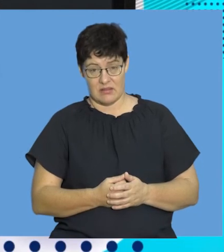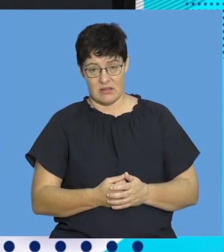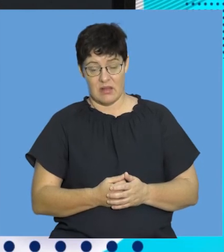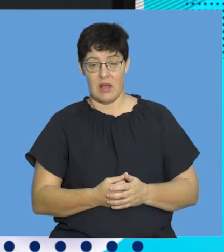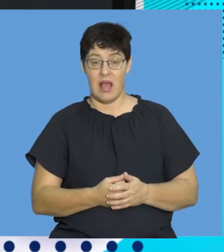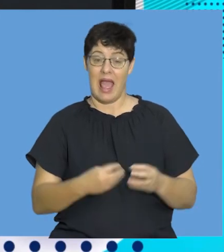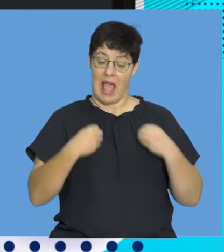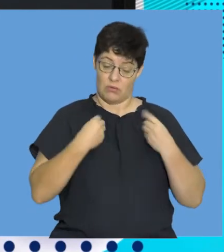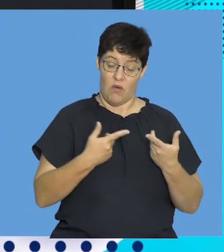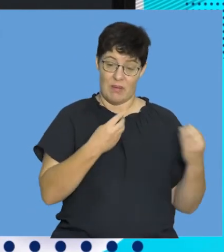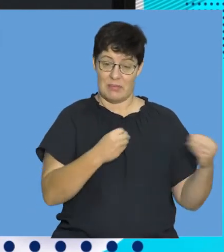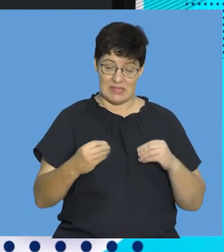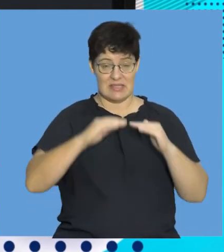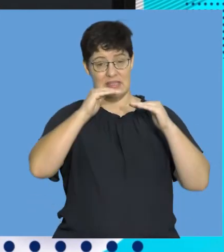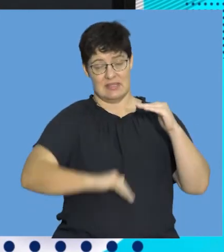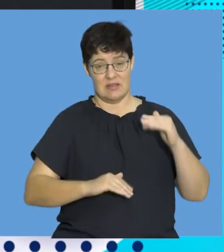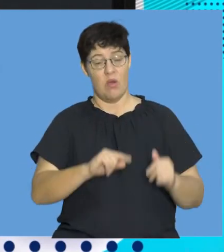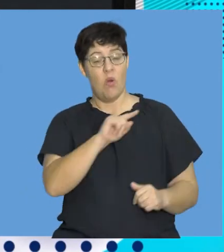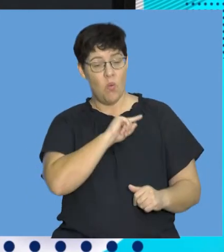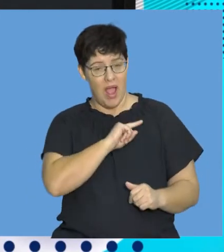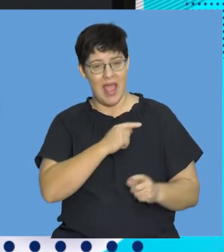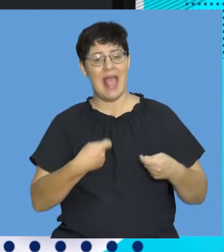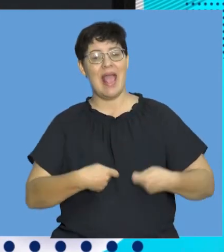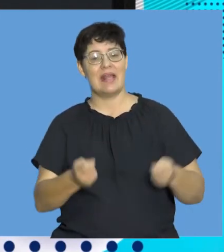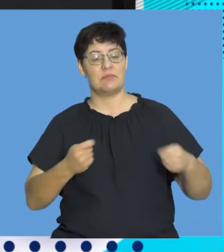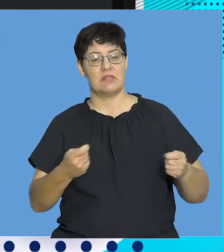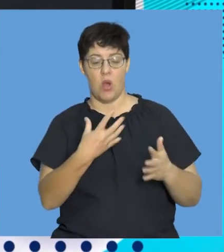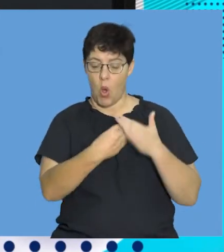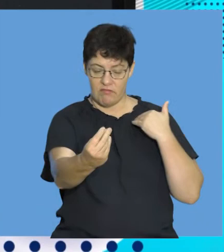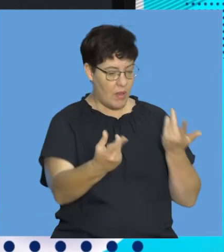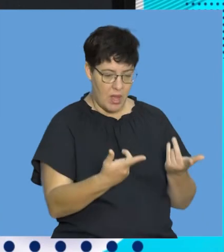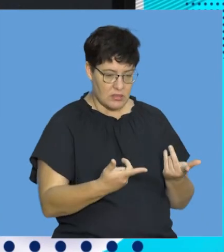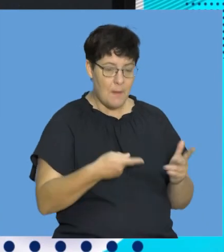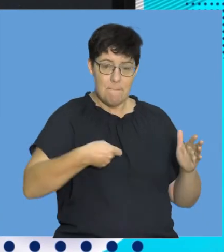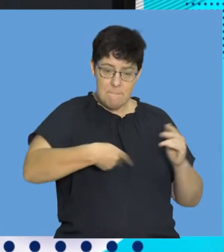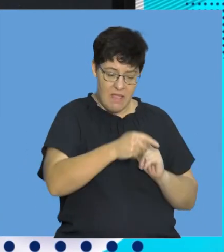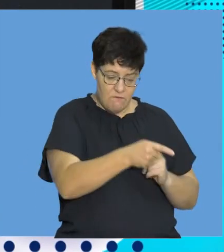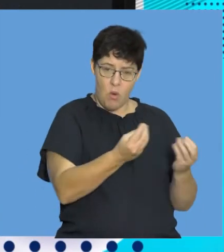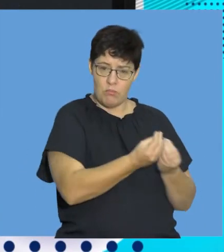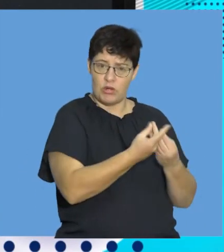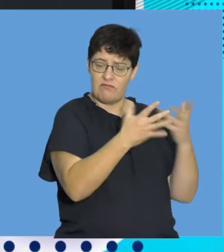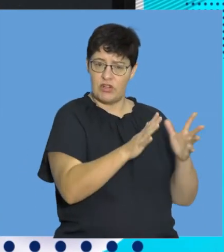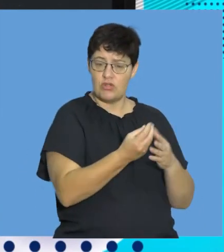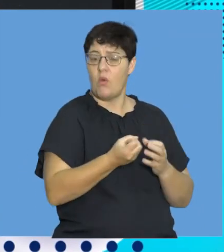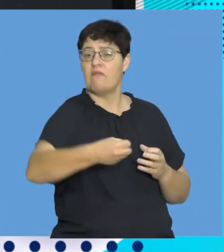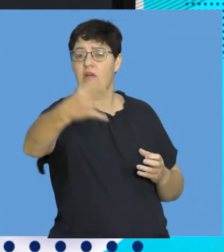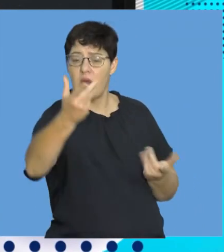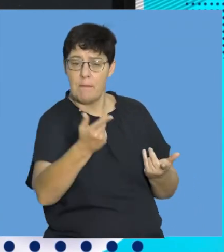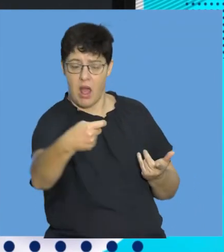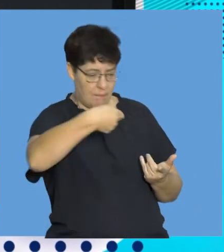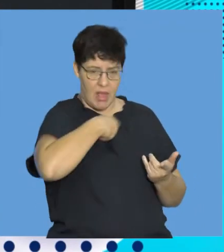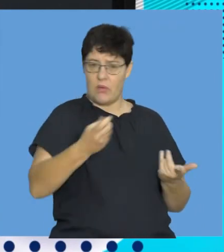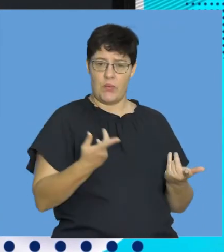the equity of a business because these are expenses that we are going to incur. Just a